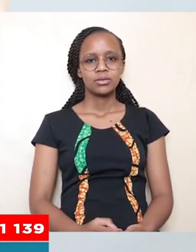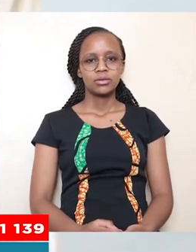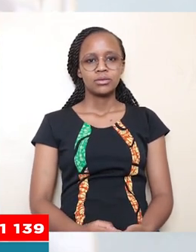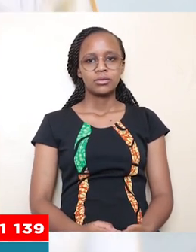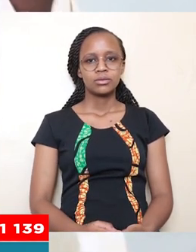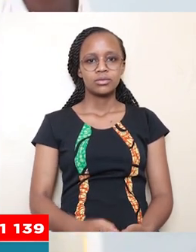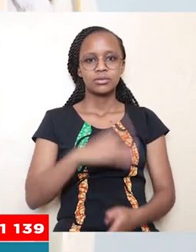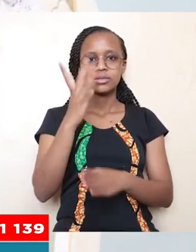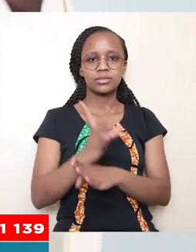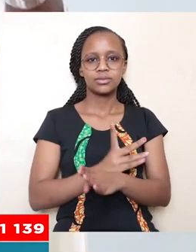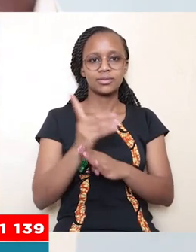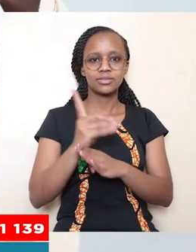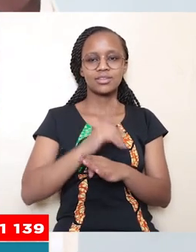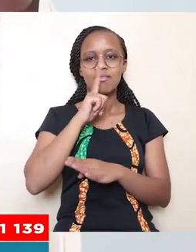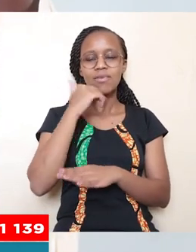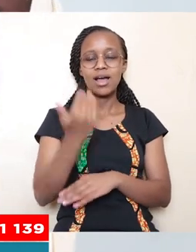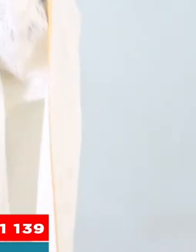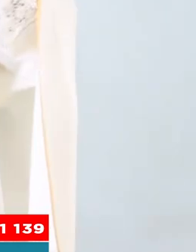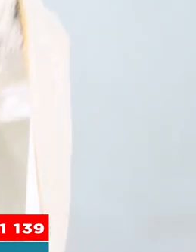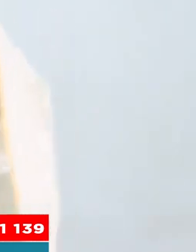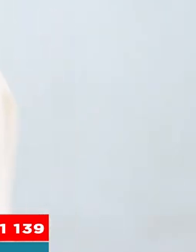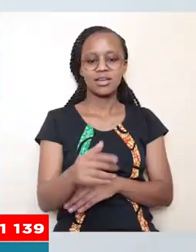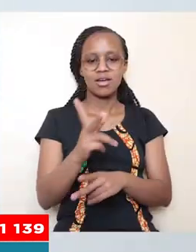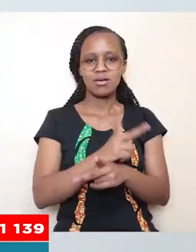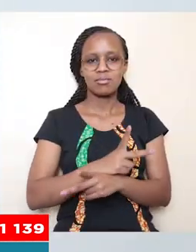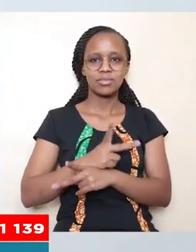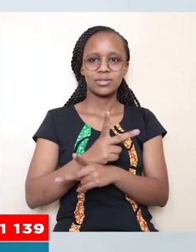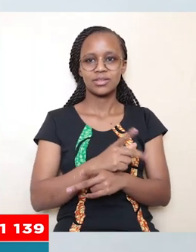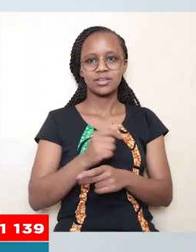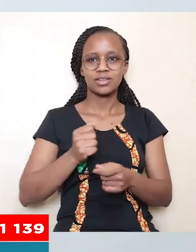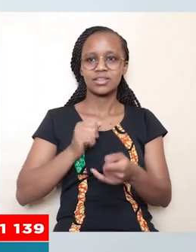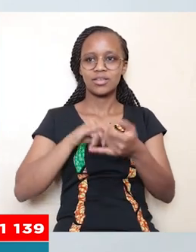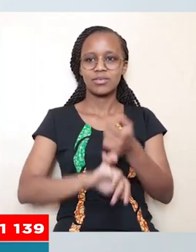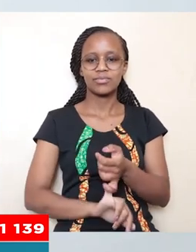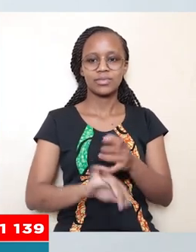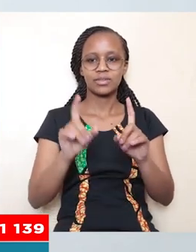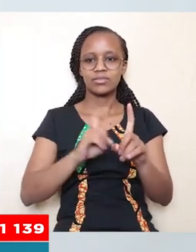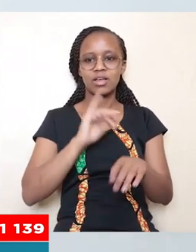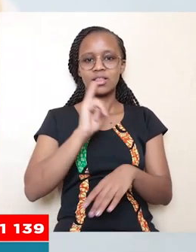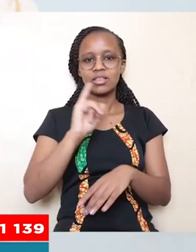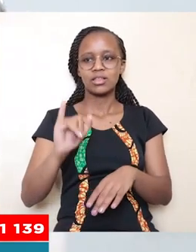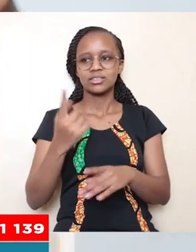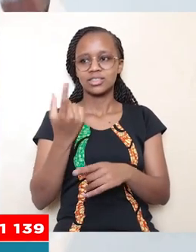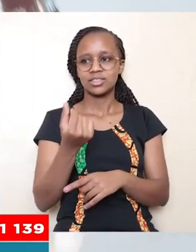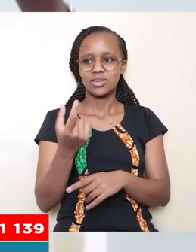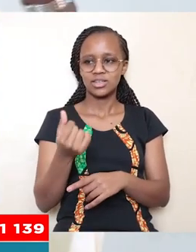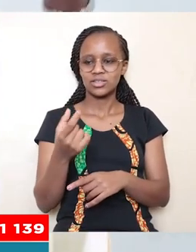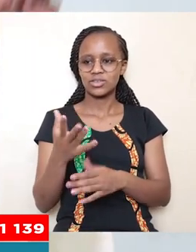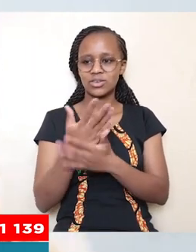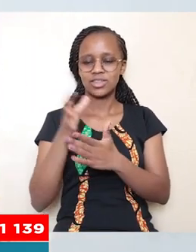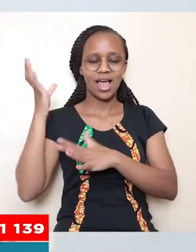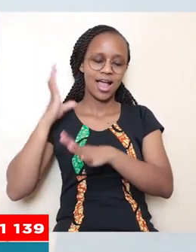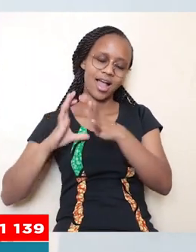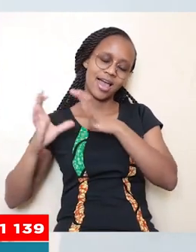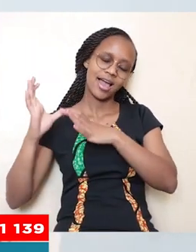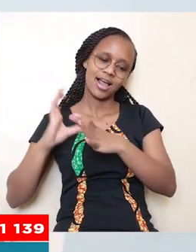It is the duty of a husband to protect the wife from those retrogressive cultural